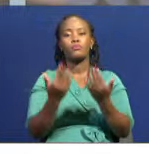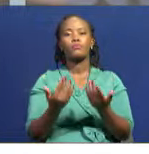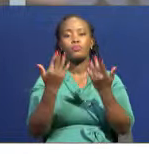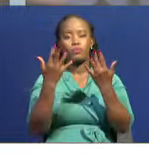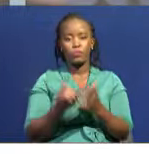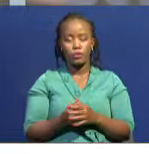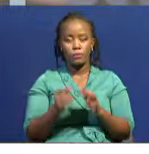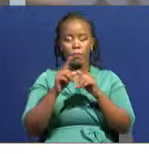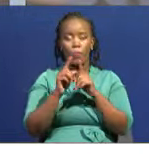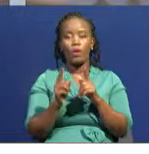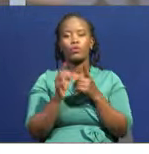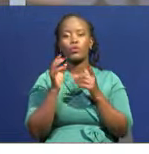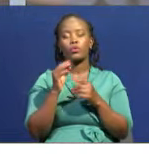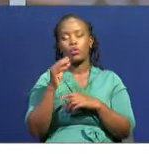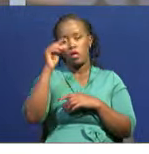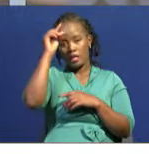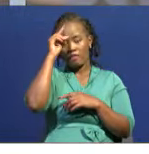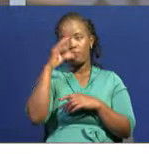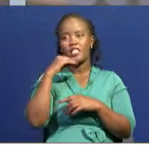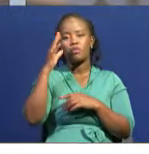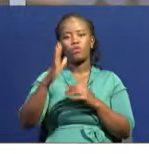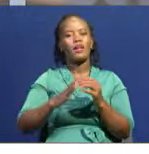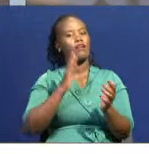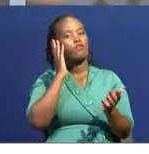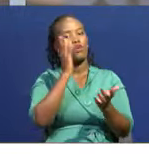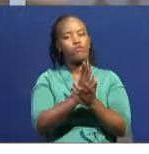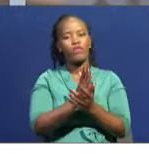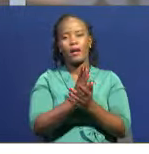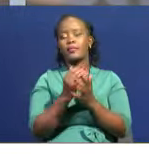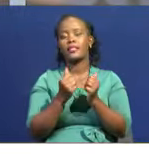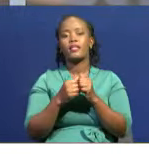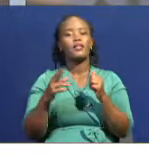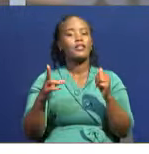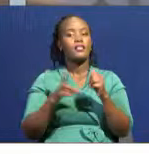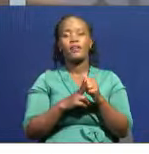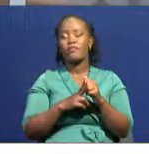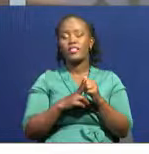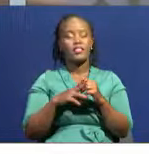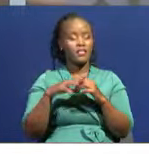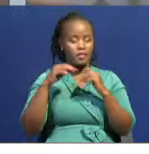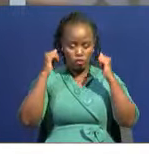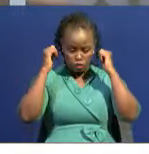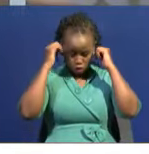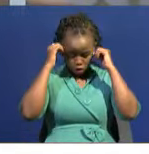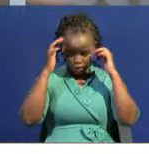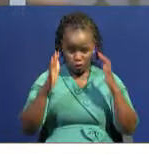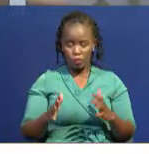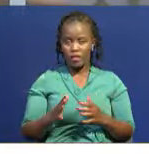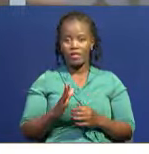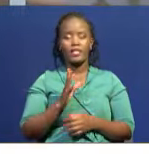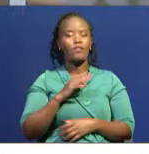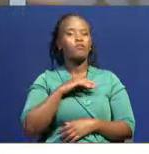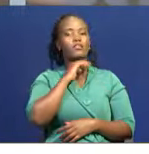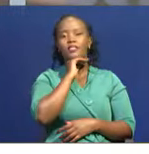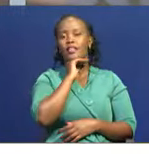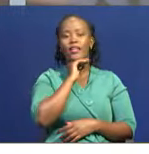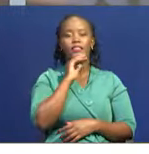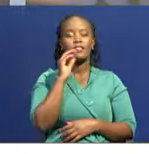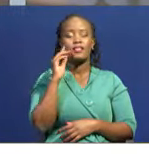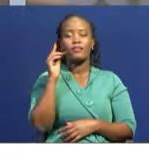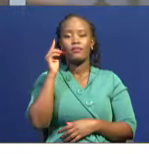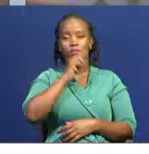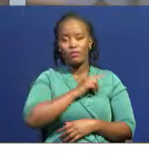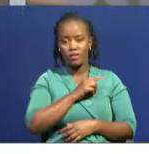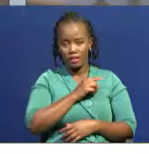statement, he has confirmed that at least 17 pupils or students have died following that particular